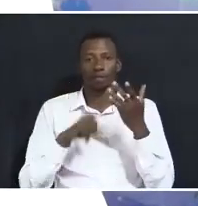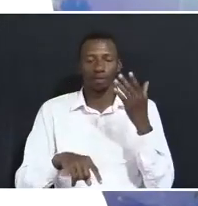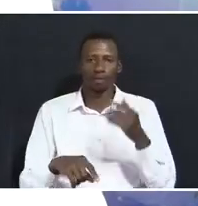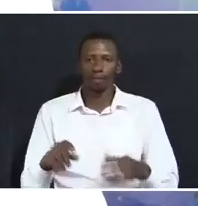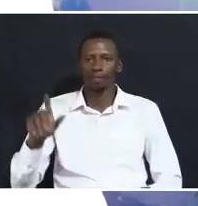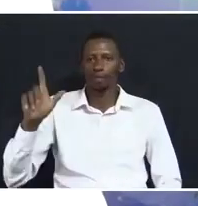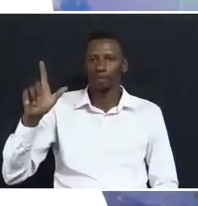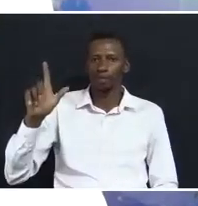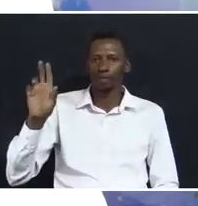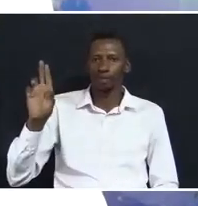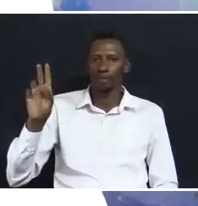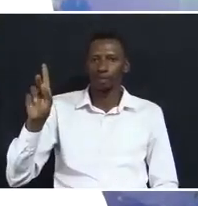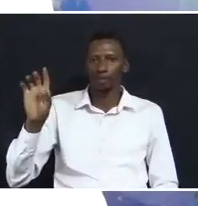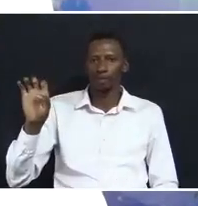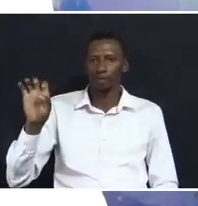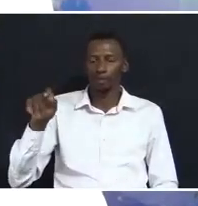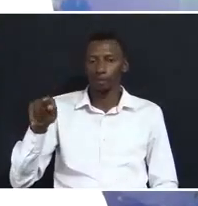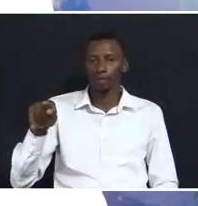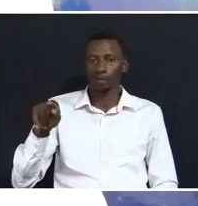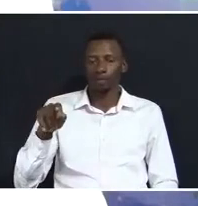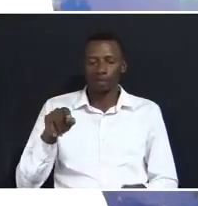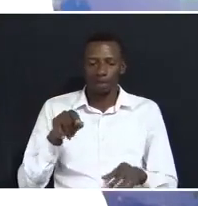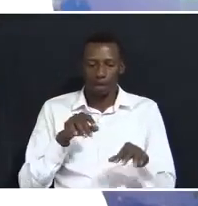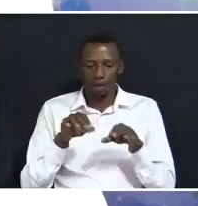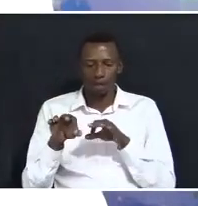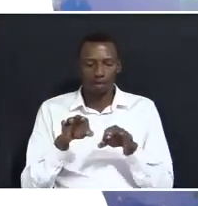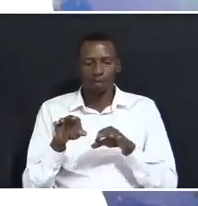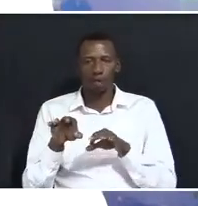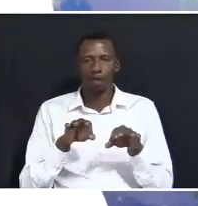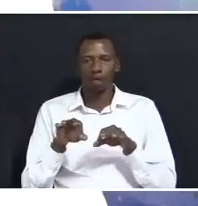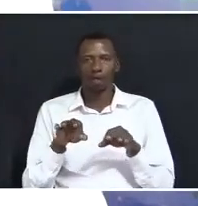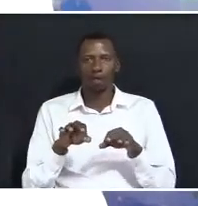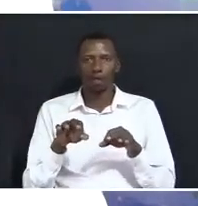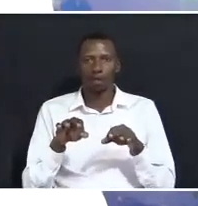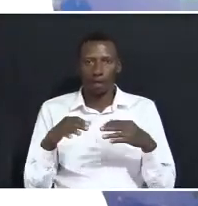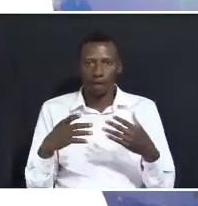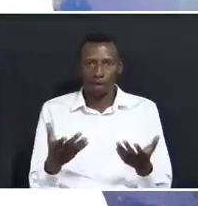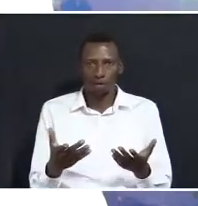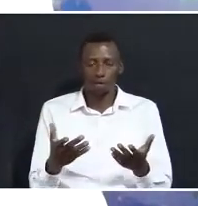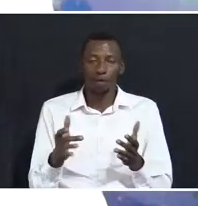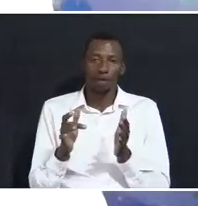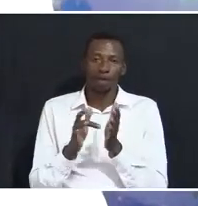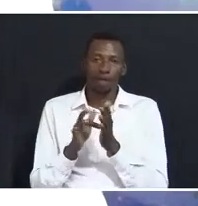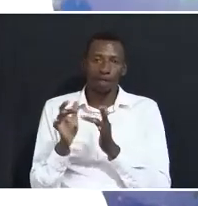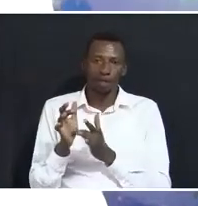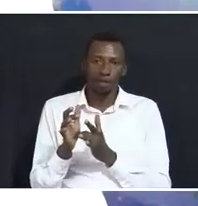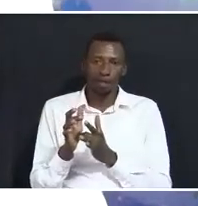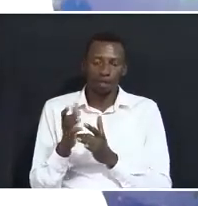Luke lets us know at this point that he was ascending to